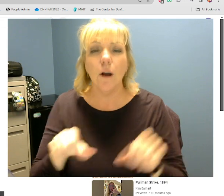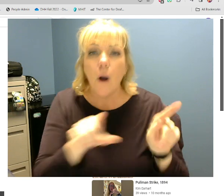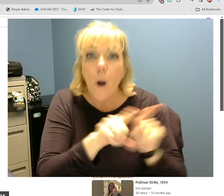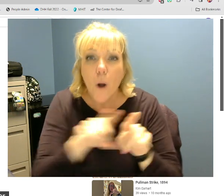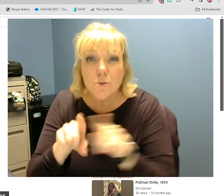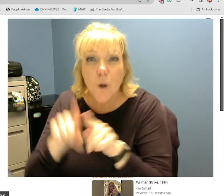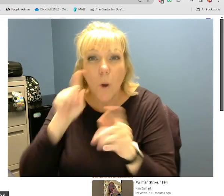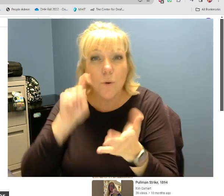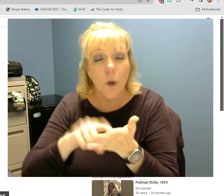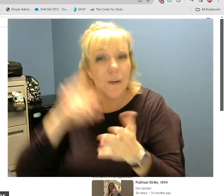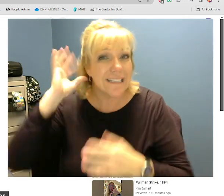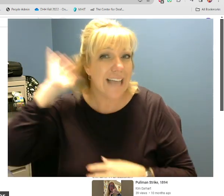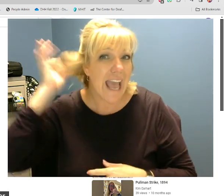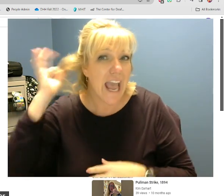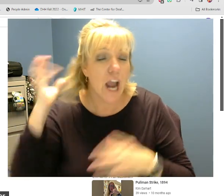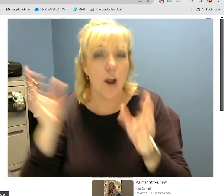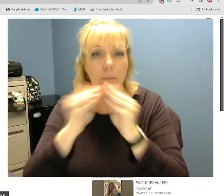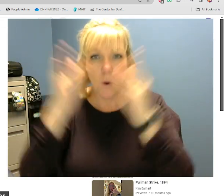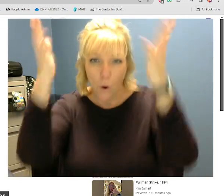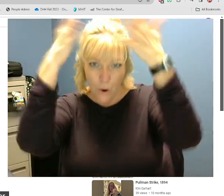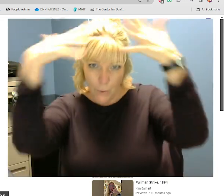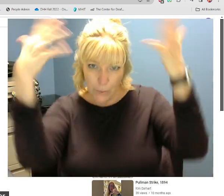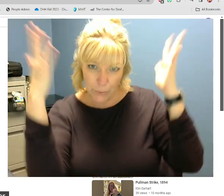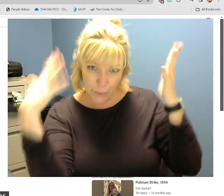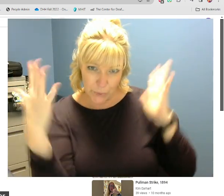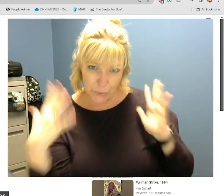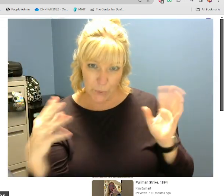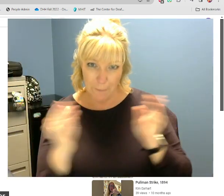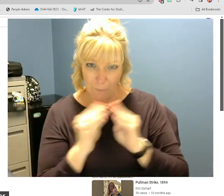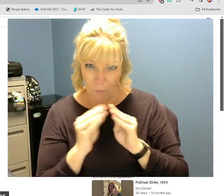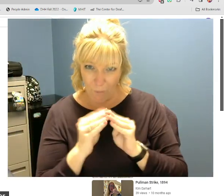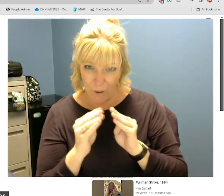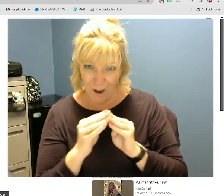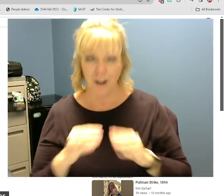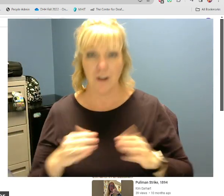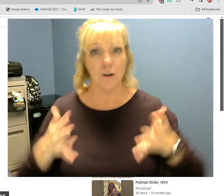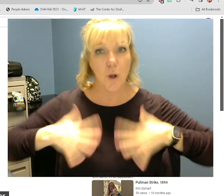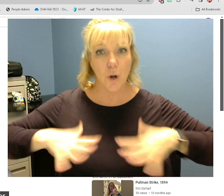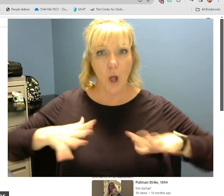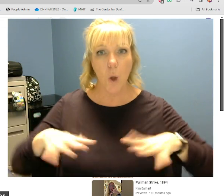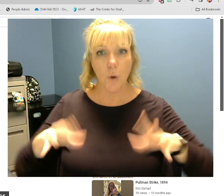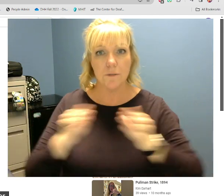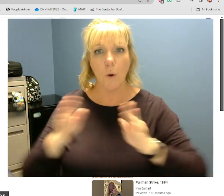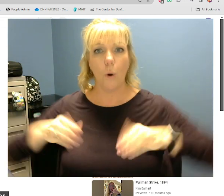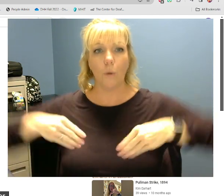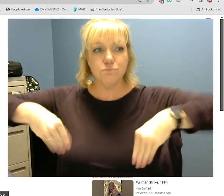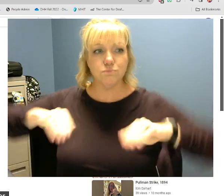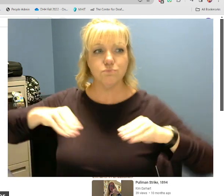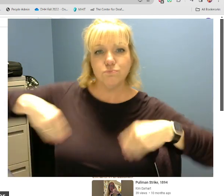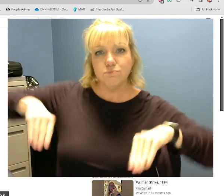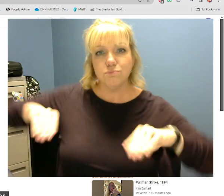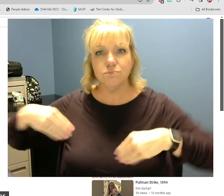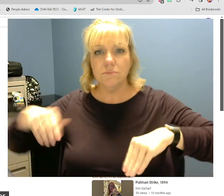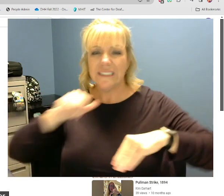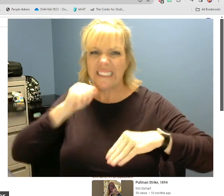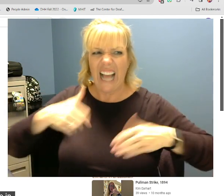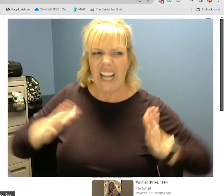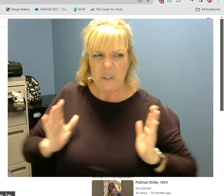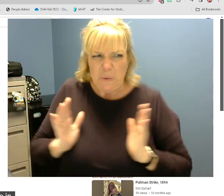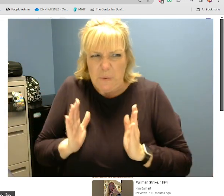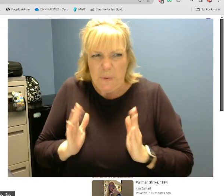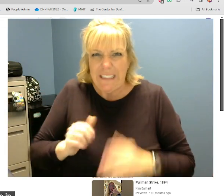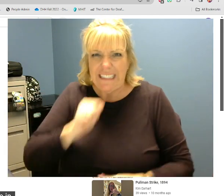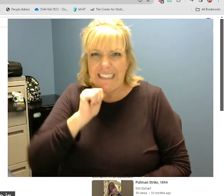There's a little bit more like freedom. Her hair is freer, looser. Her clothes are freer and looser. You can kind of